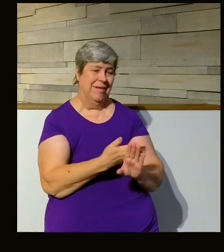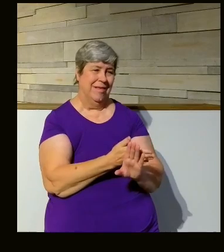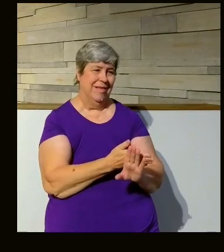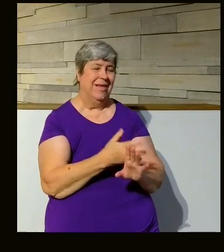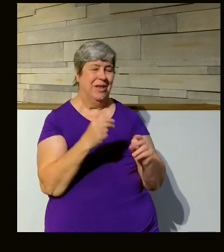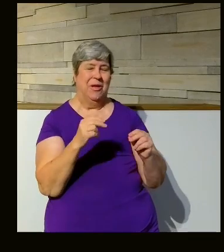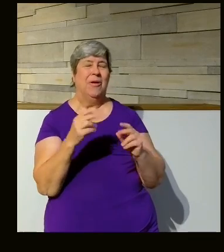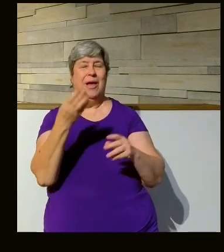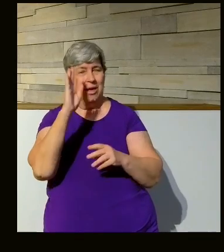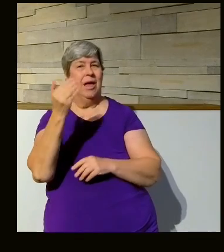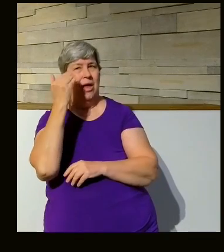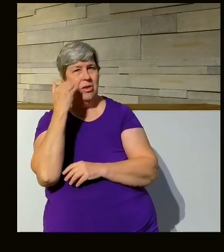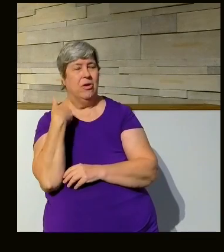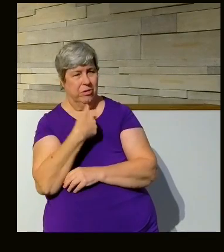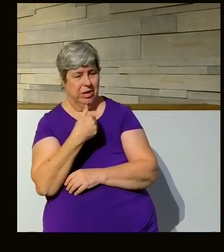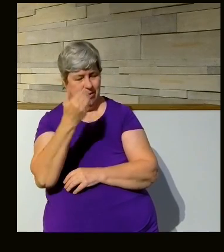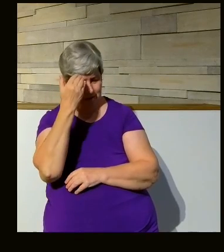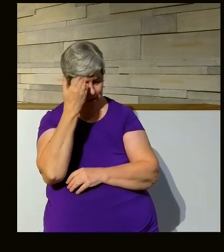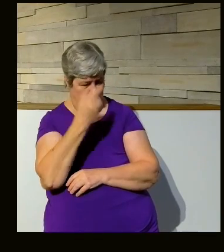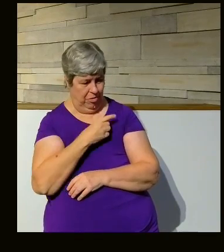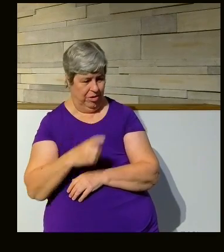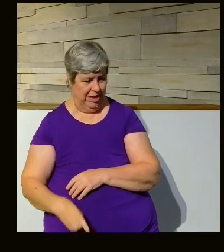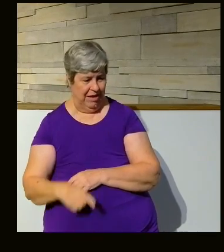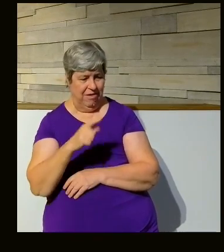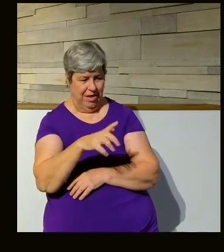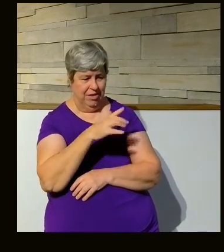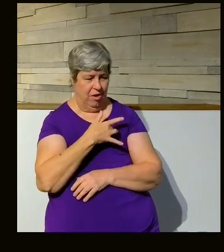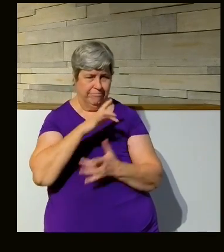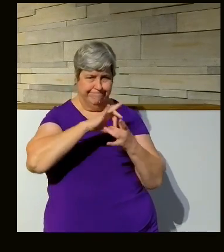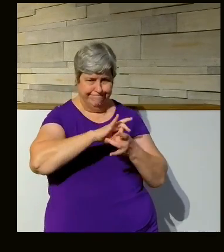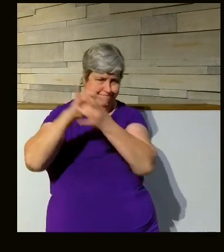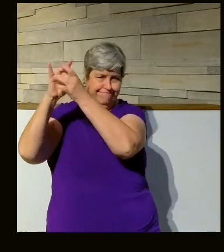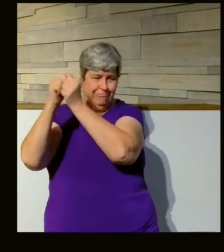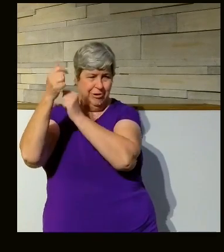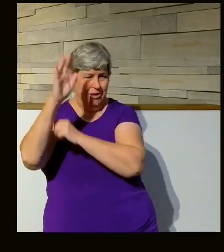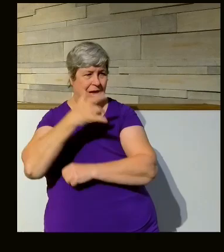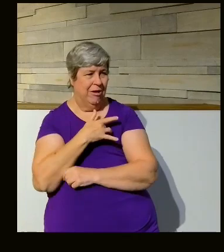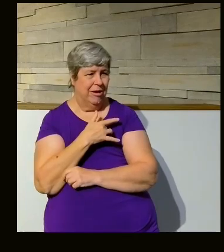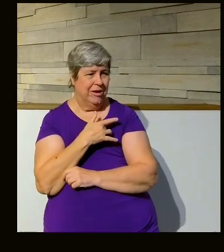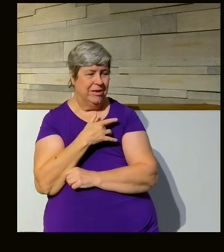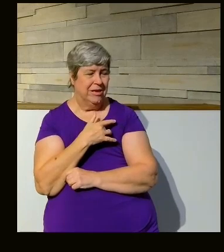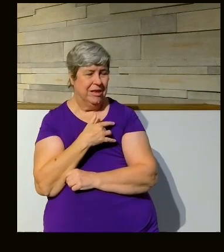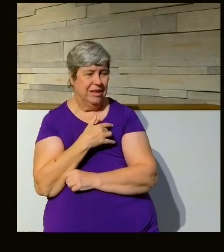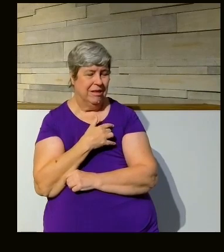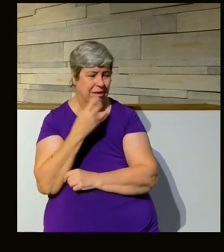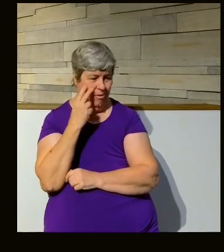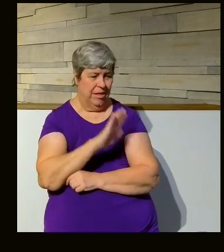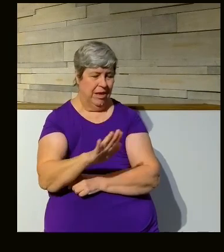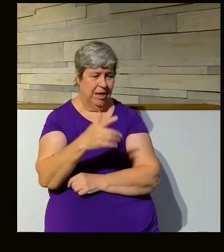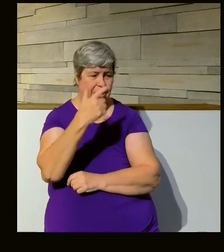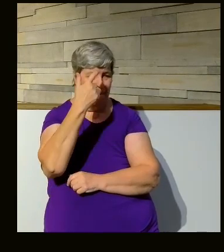No, God knows us, knows David as a man after his own heart. He looked at his